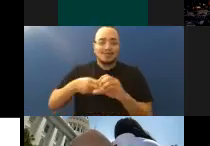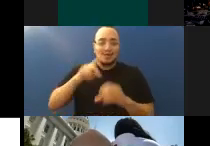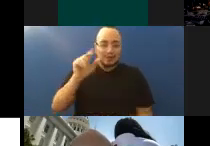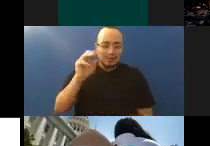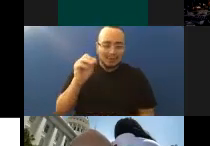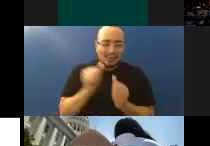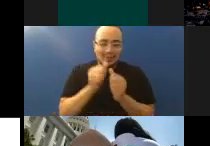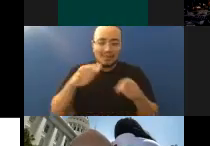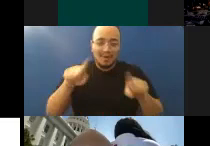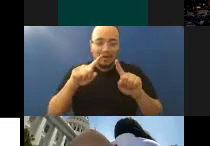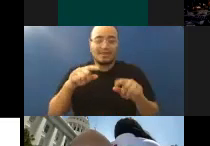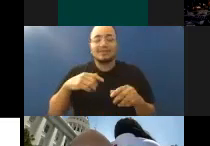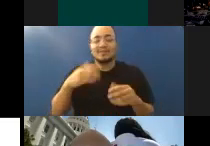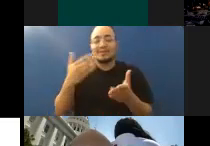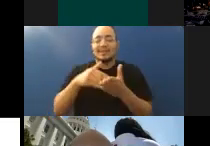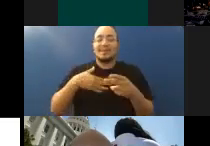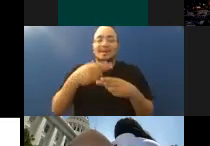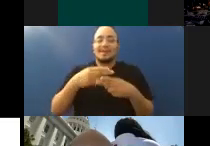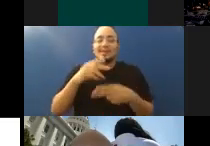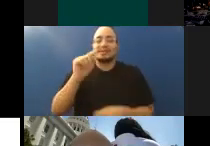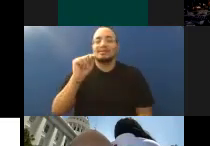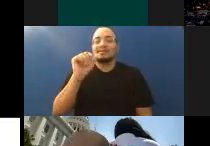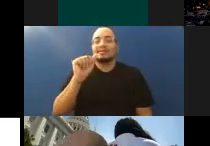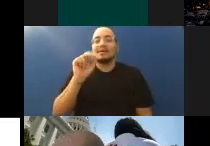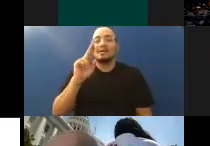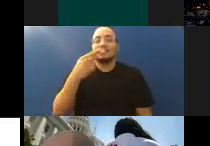So my name is Tahita Shakur, and